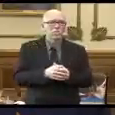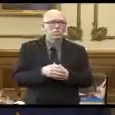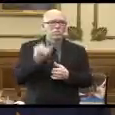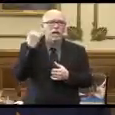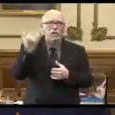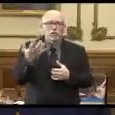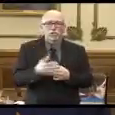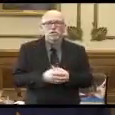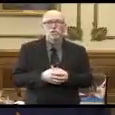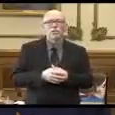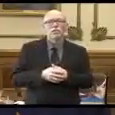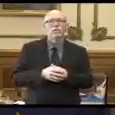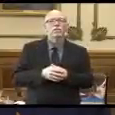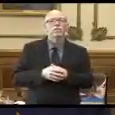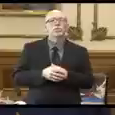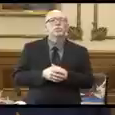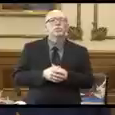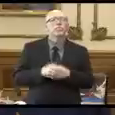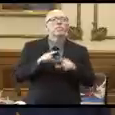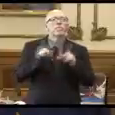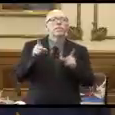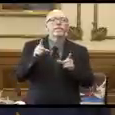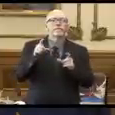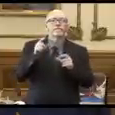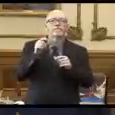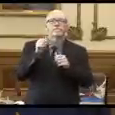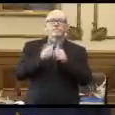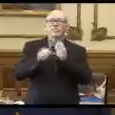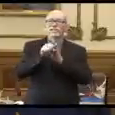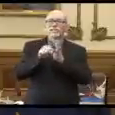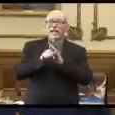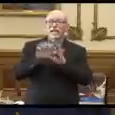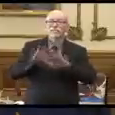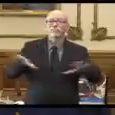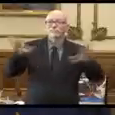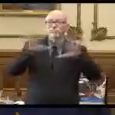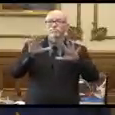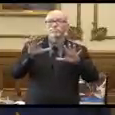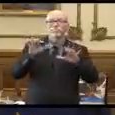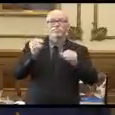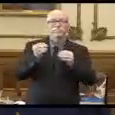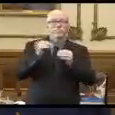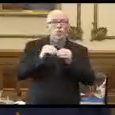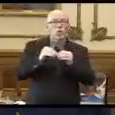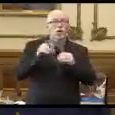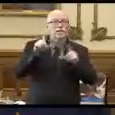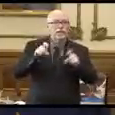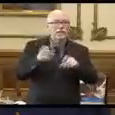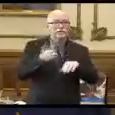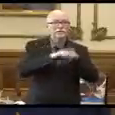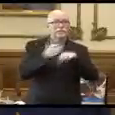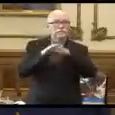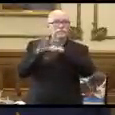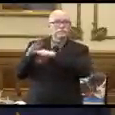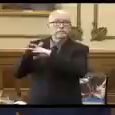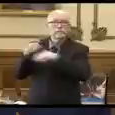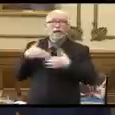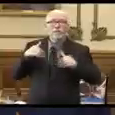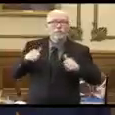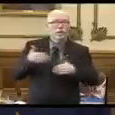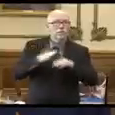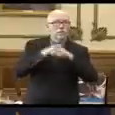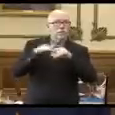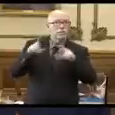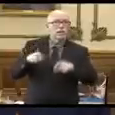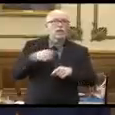Imagining. But as states across the country ramp up or expand their testing capability, we're going to